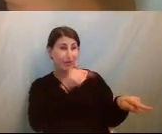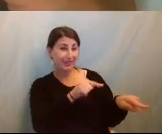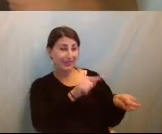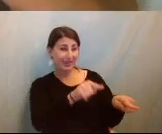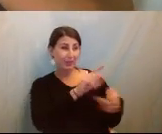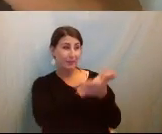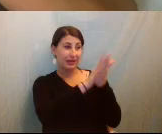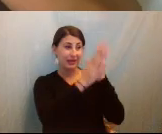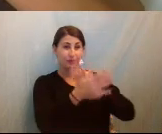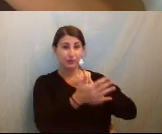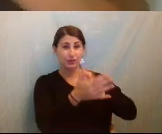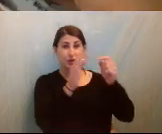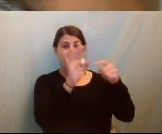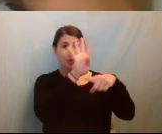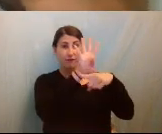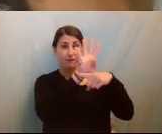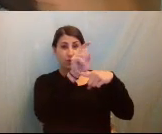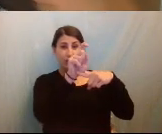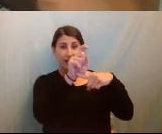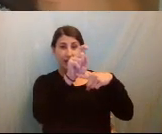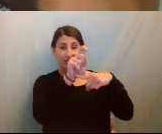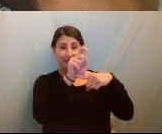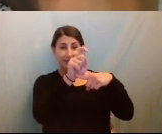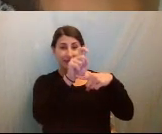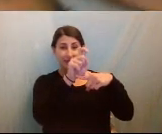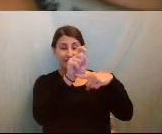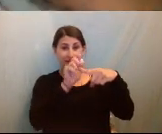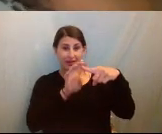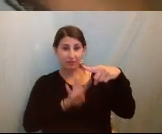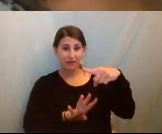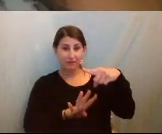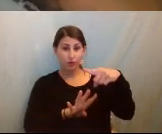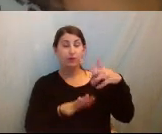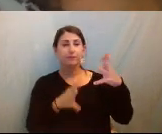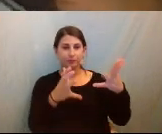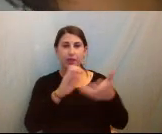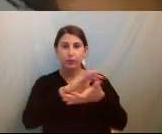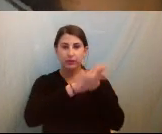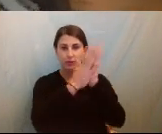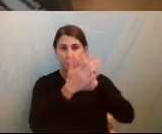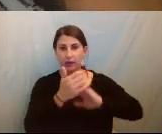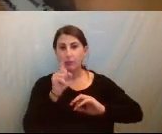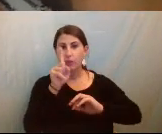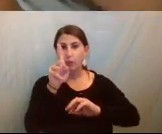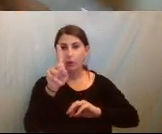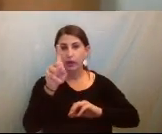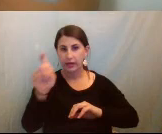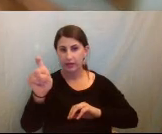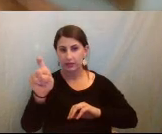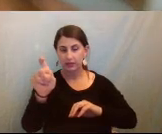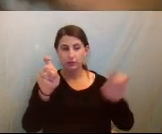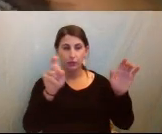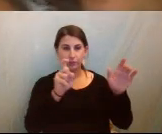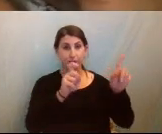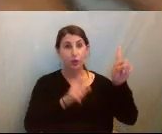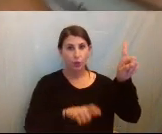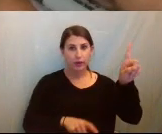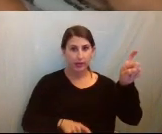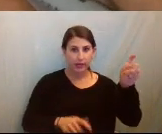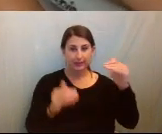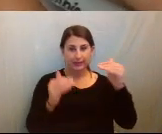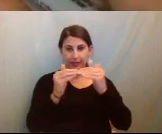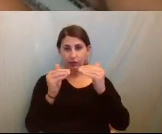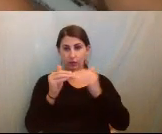turns into 4x divided by 4, and that turns into 1x. So that's what I want. 1x, so that turns into